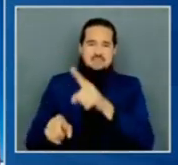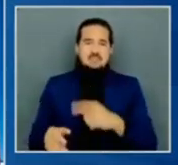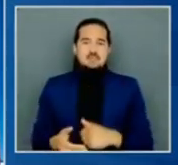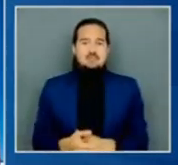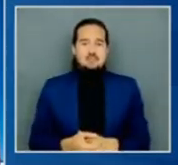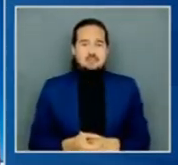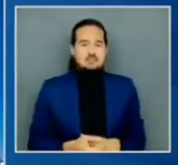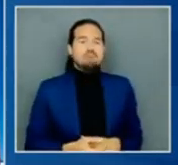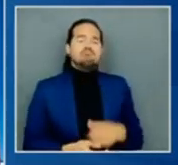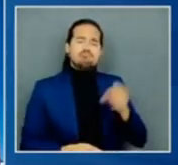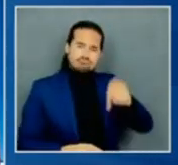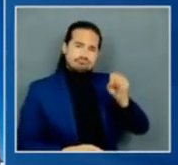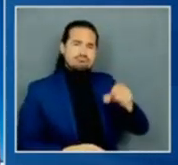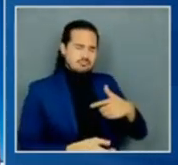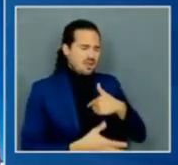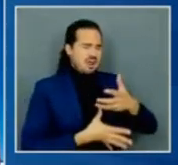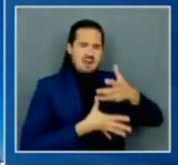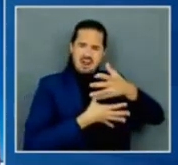I'm confident.